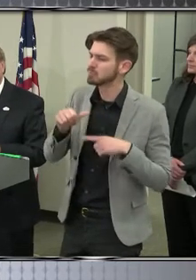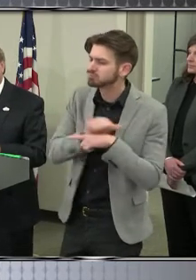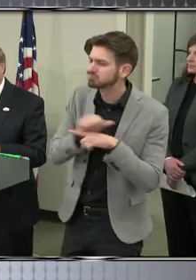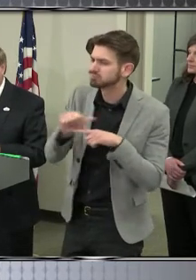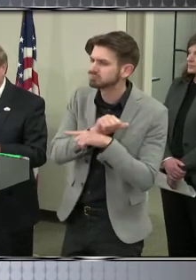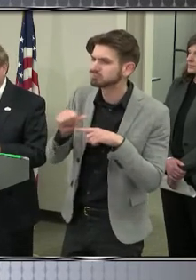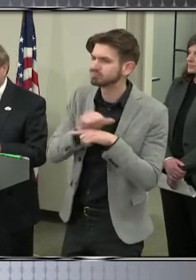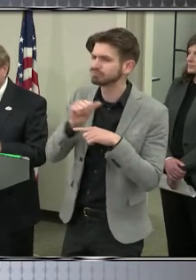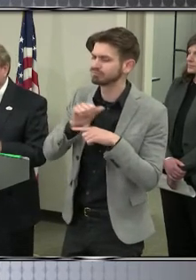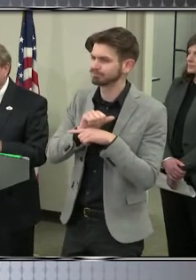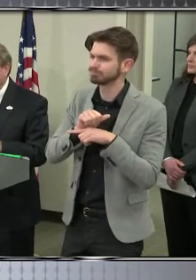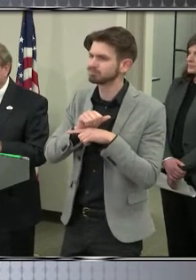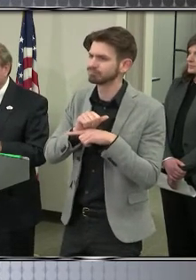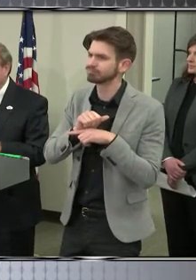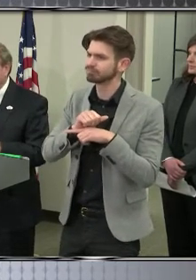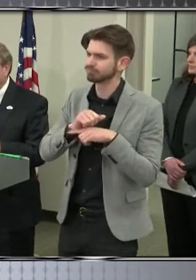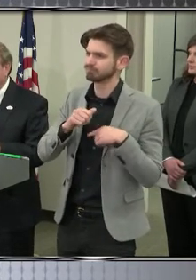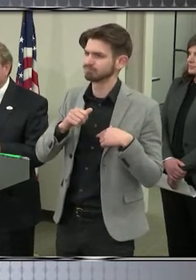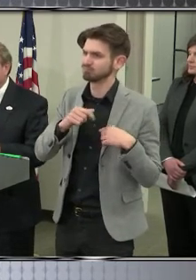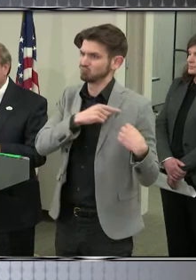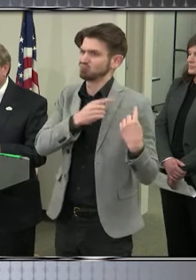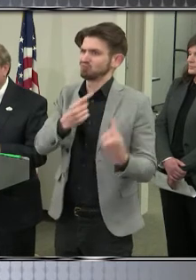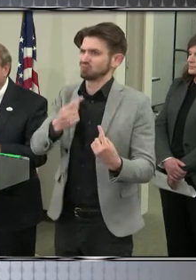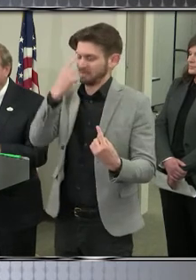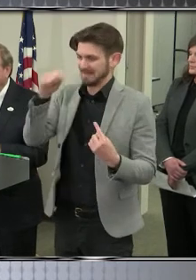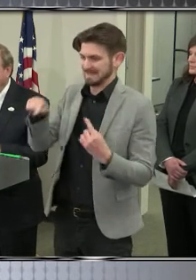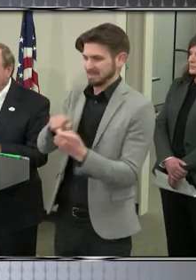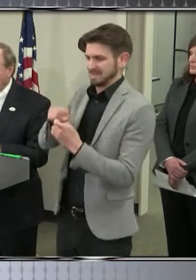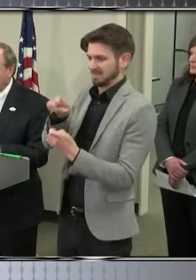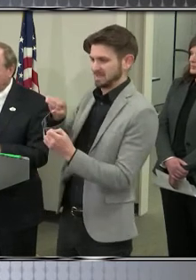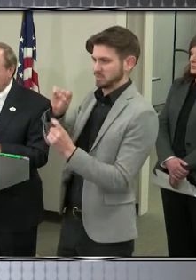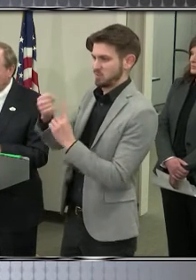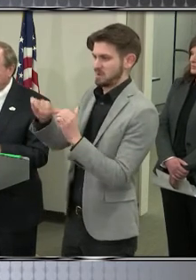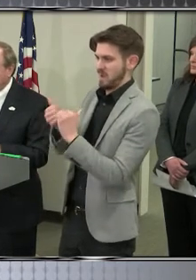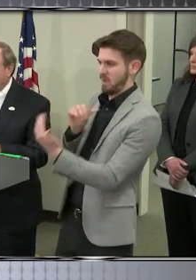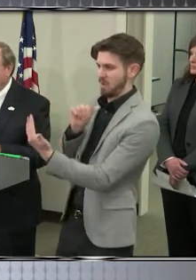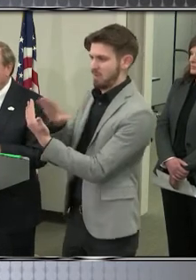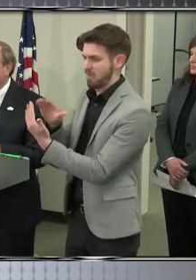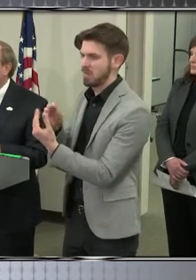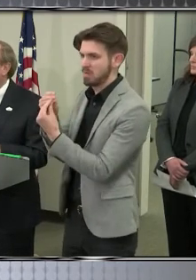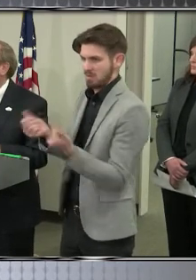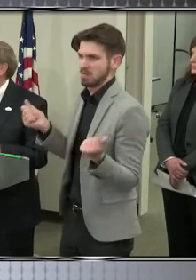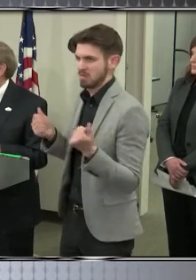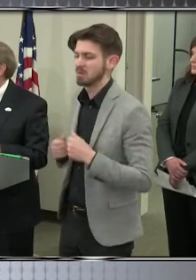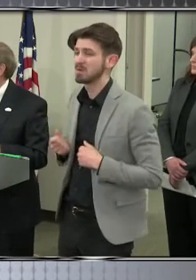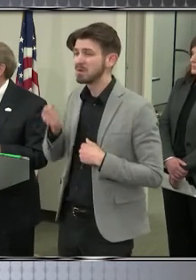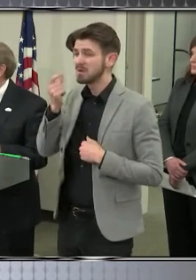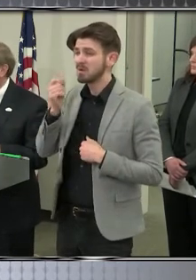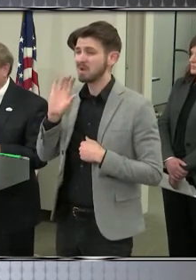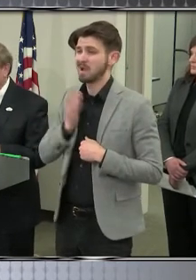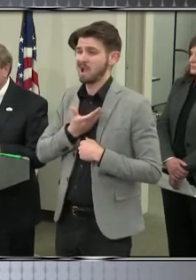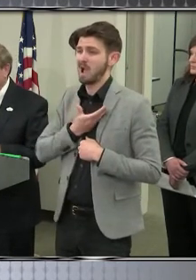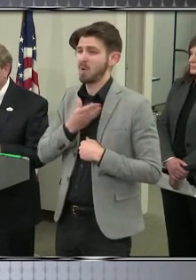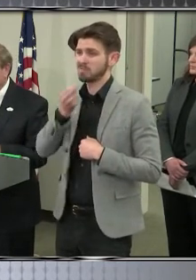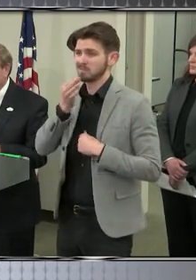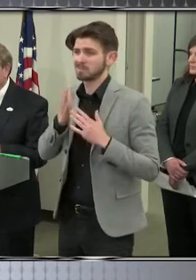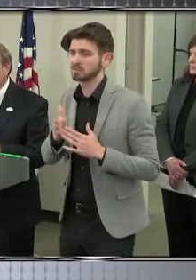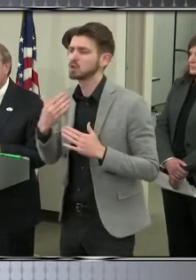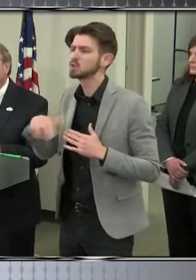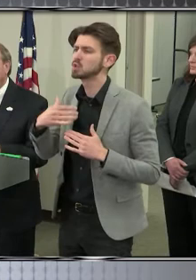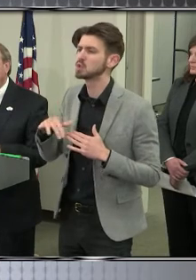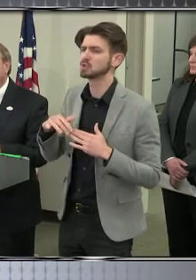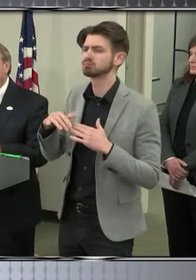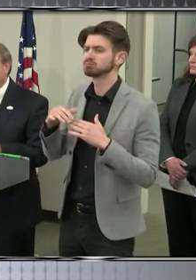situation. The City of Colorado Springs and El Paso County also have years of experience cooperating during